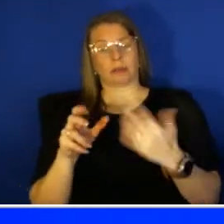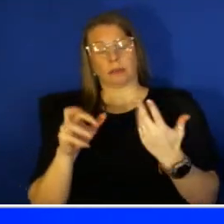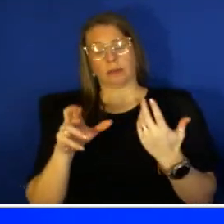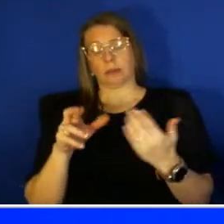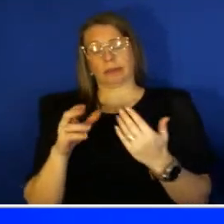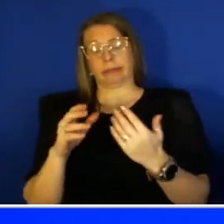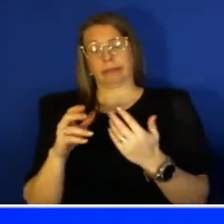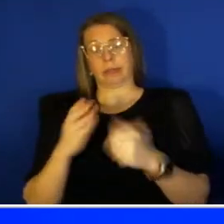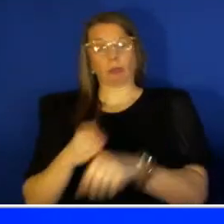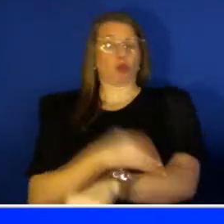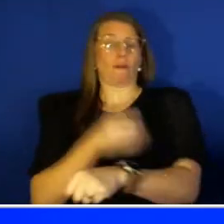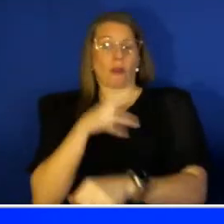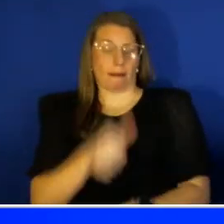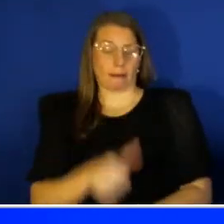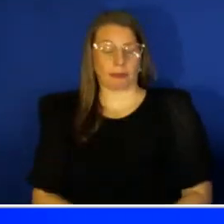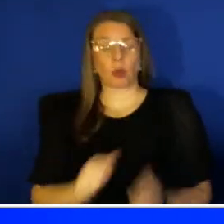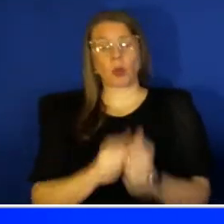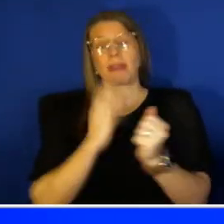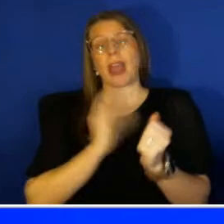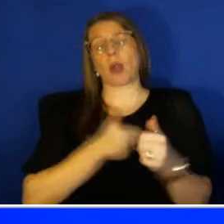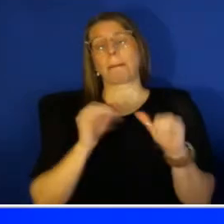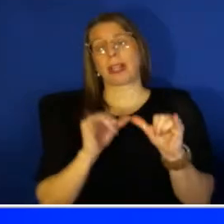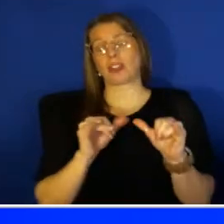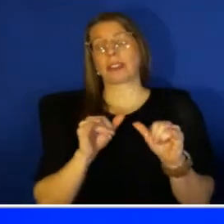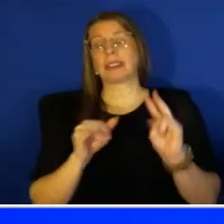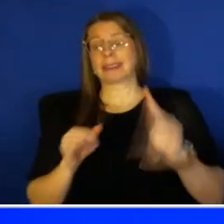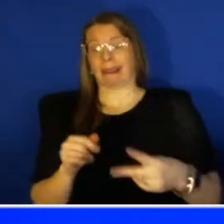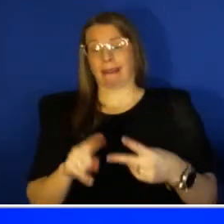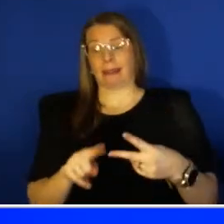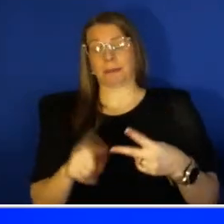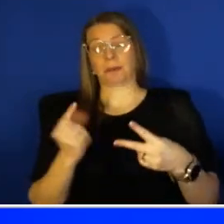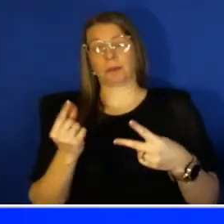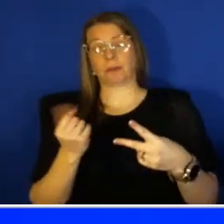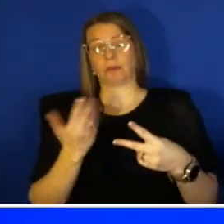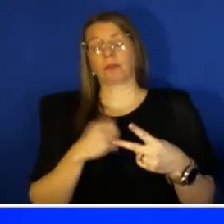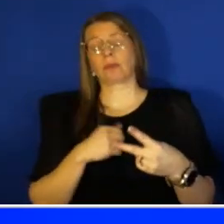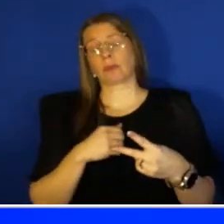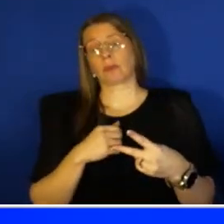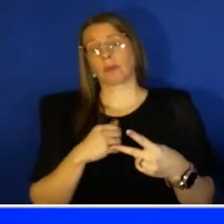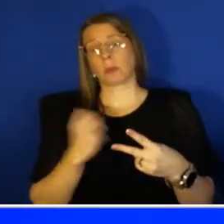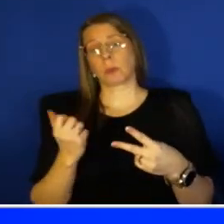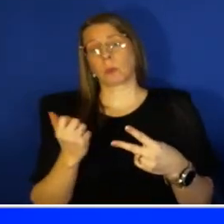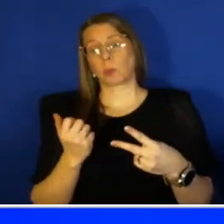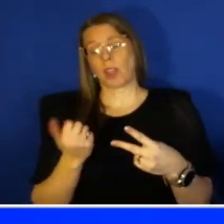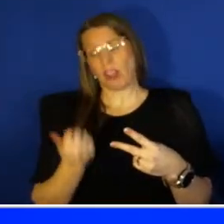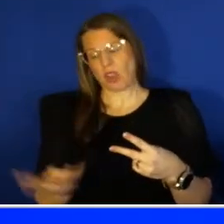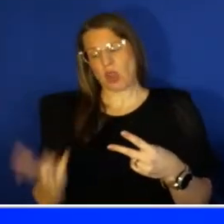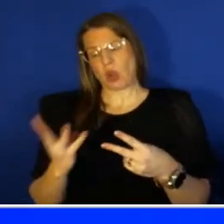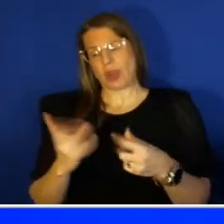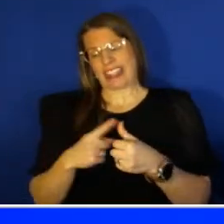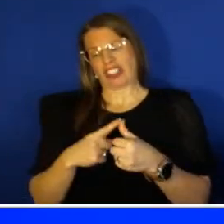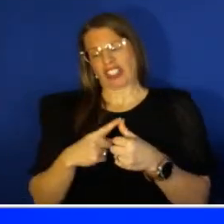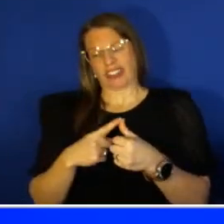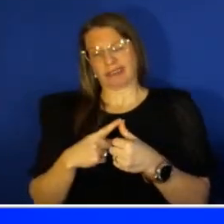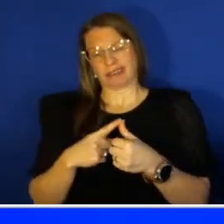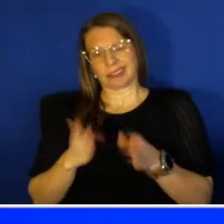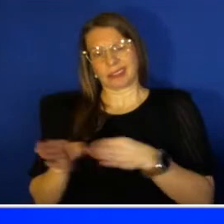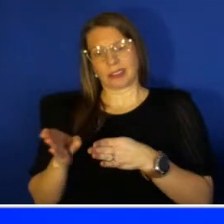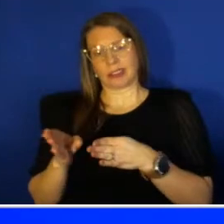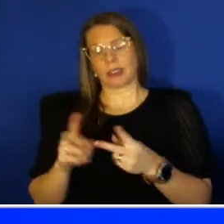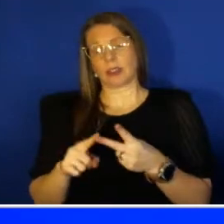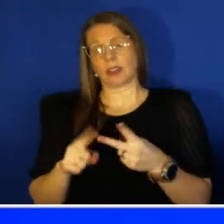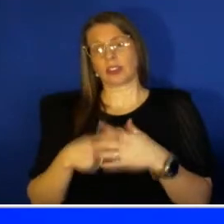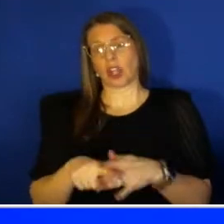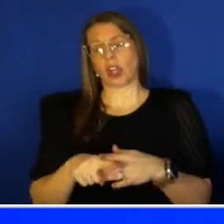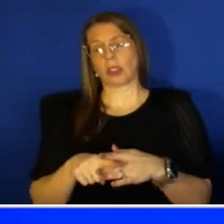first step what we do. And then secondly, as part of our few initiatives, we have started surveying